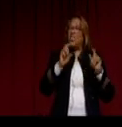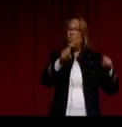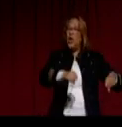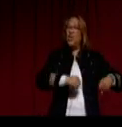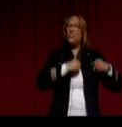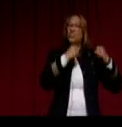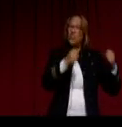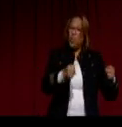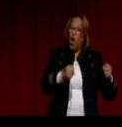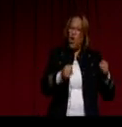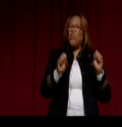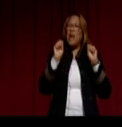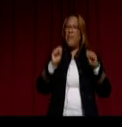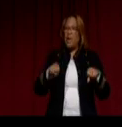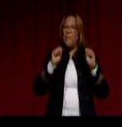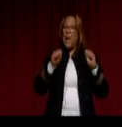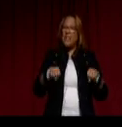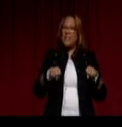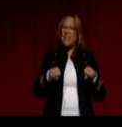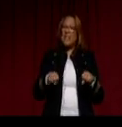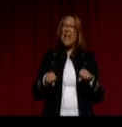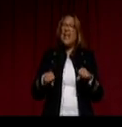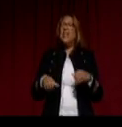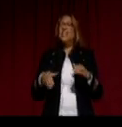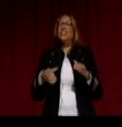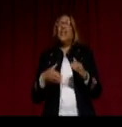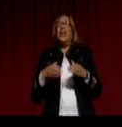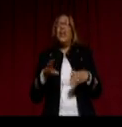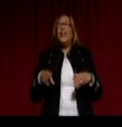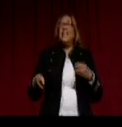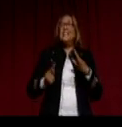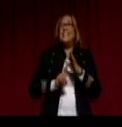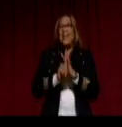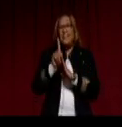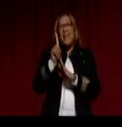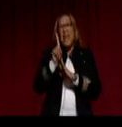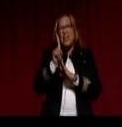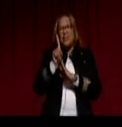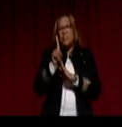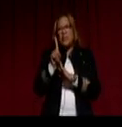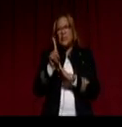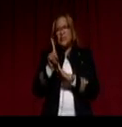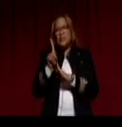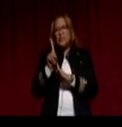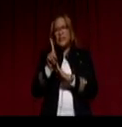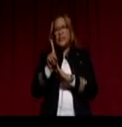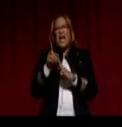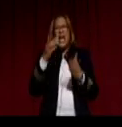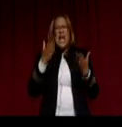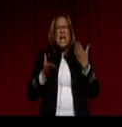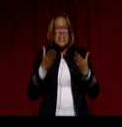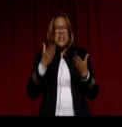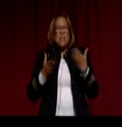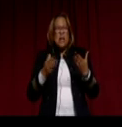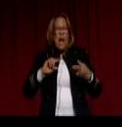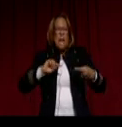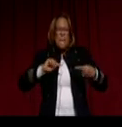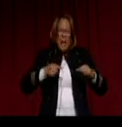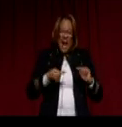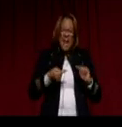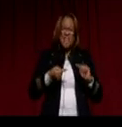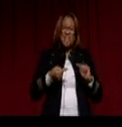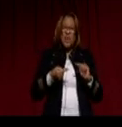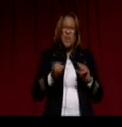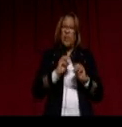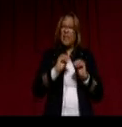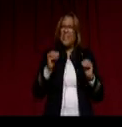the capacity to adapt to problems like this. It's not necessarily going to be fun. It could be painful, but